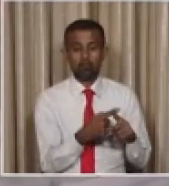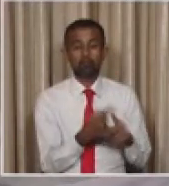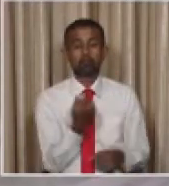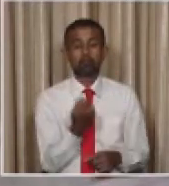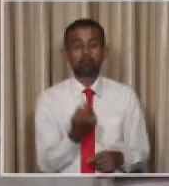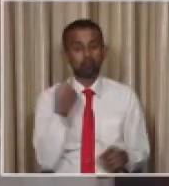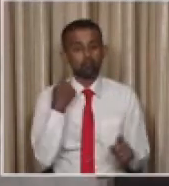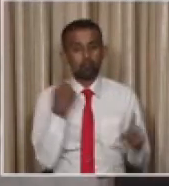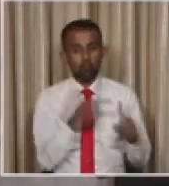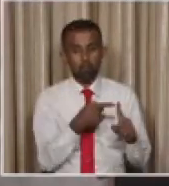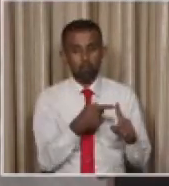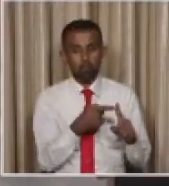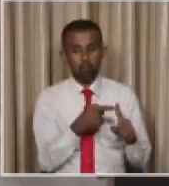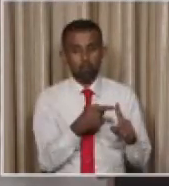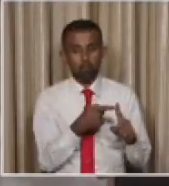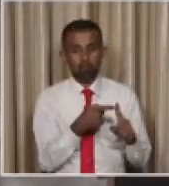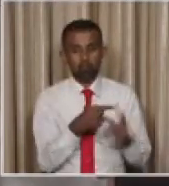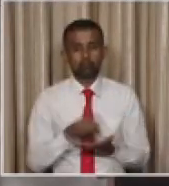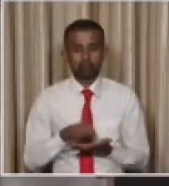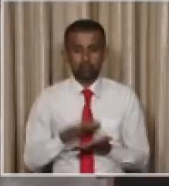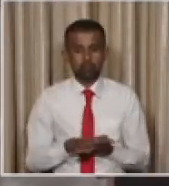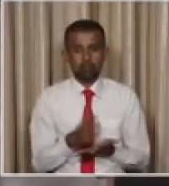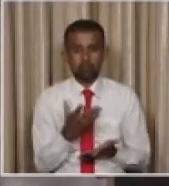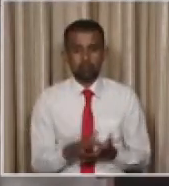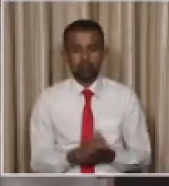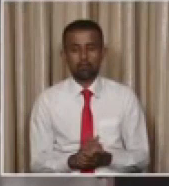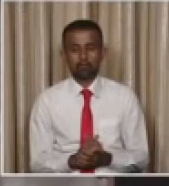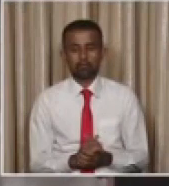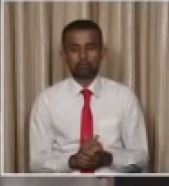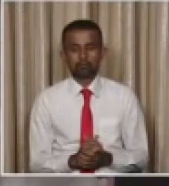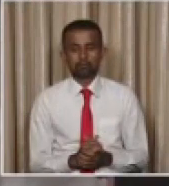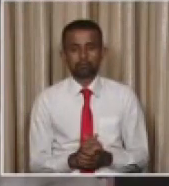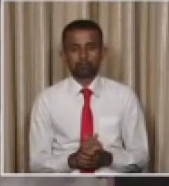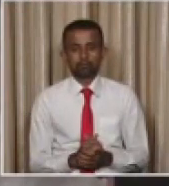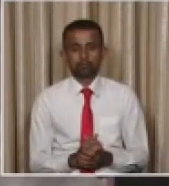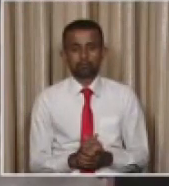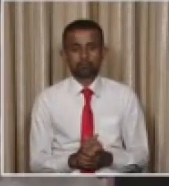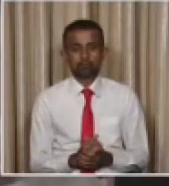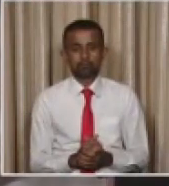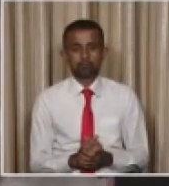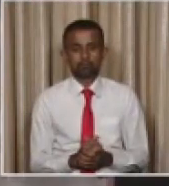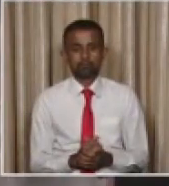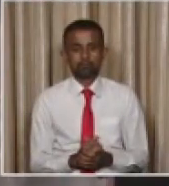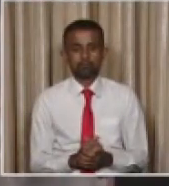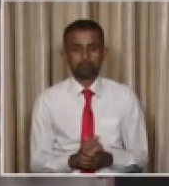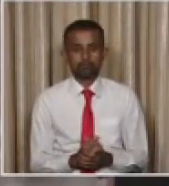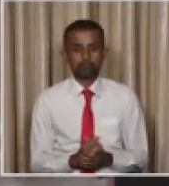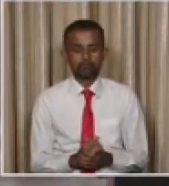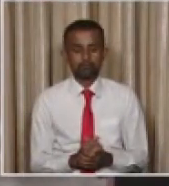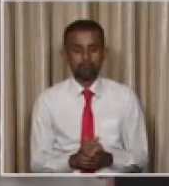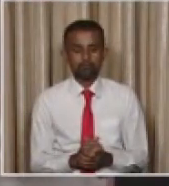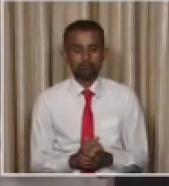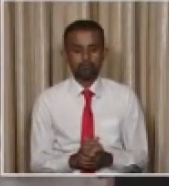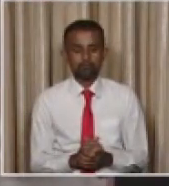Rates are belongs to the provincial council. So if we go on the rating business, there is a possibility